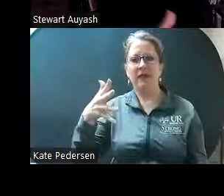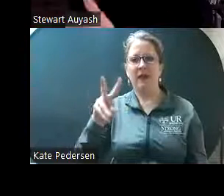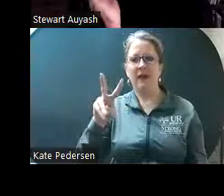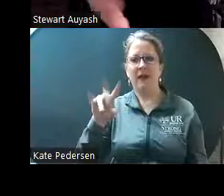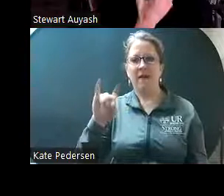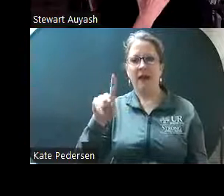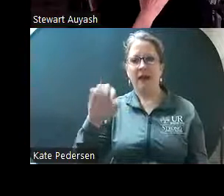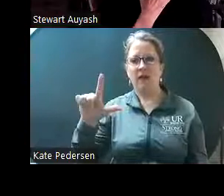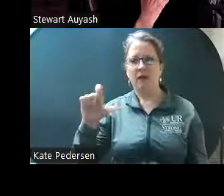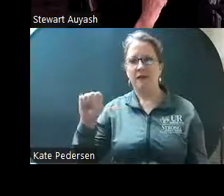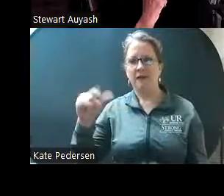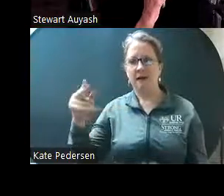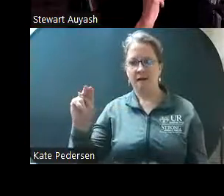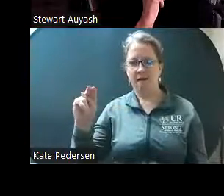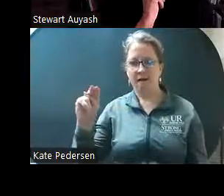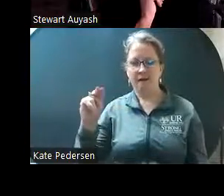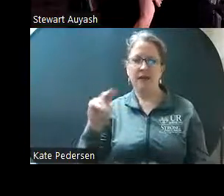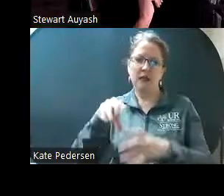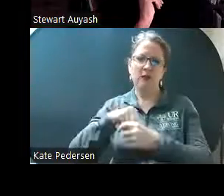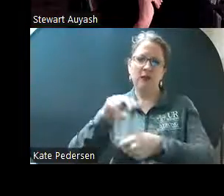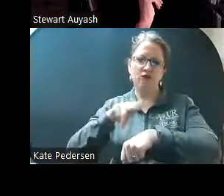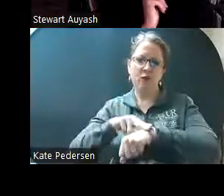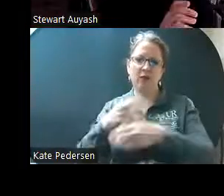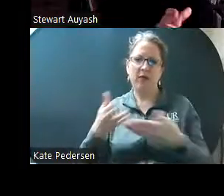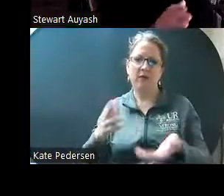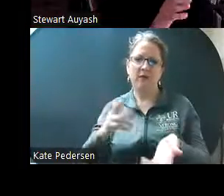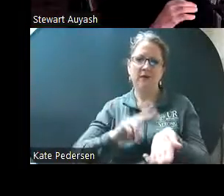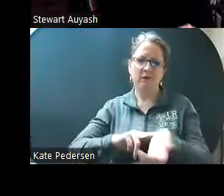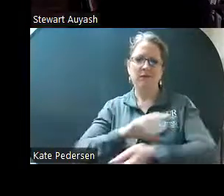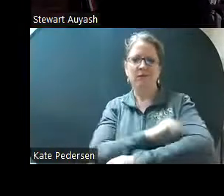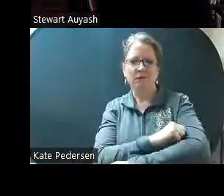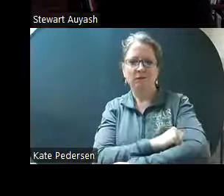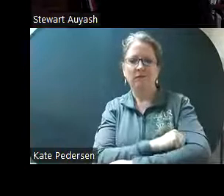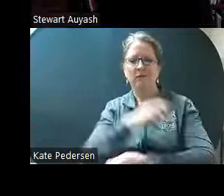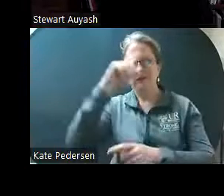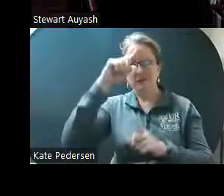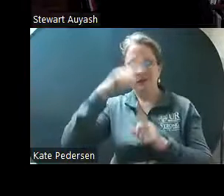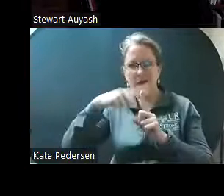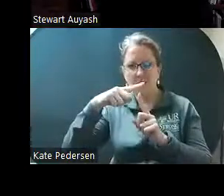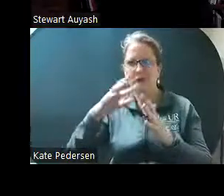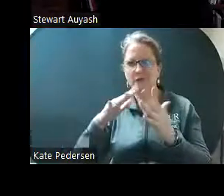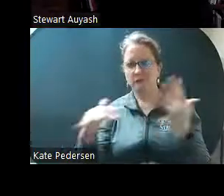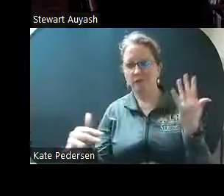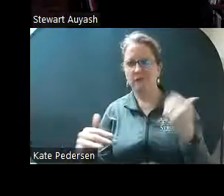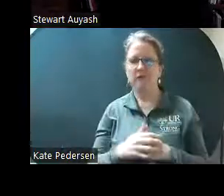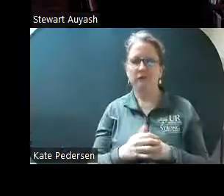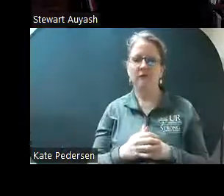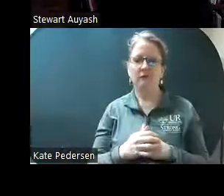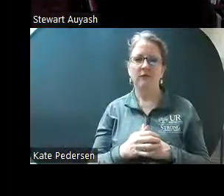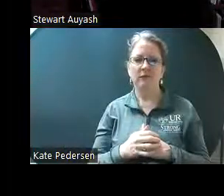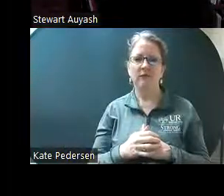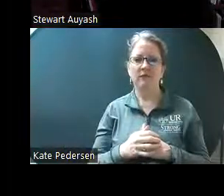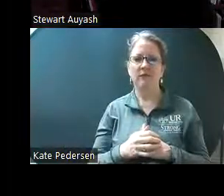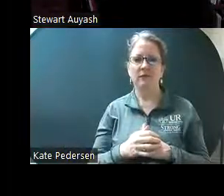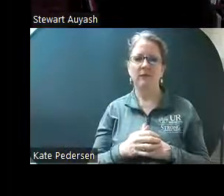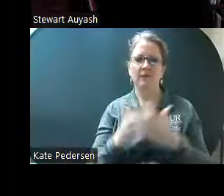added to the normal things that doctors would ask about, or PAs or nurse practitioners: temperature, blood pressure, heart